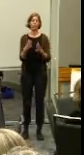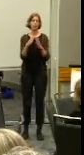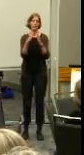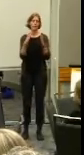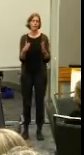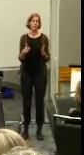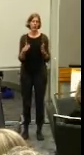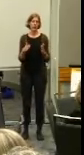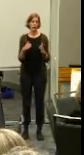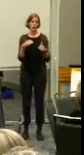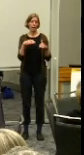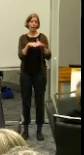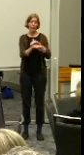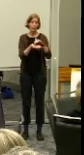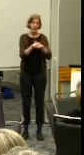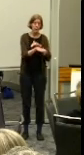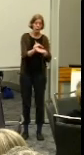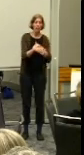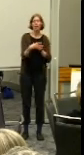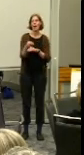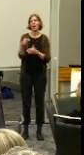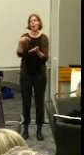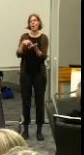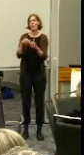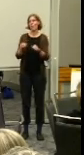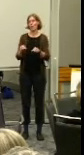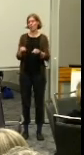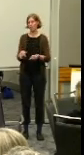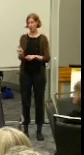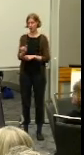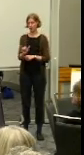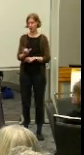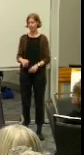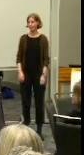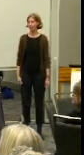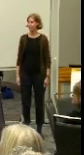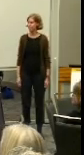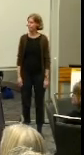in Vancouver. So I'll go through that.